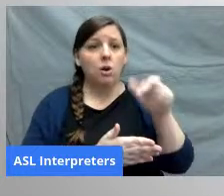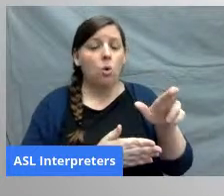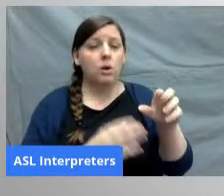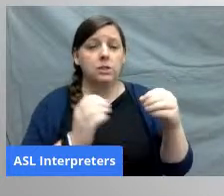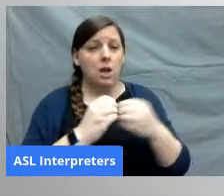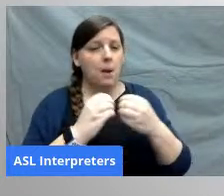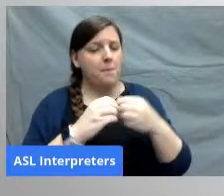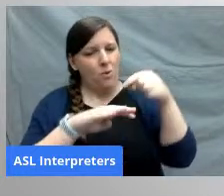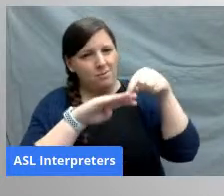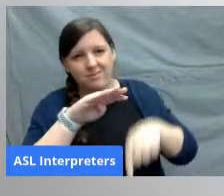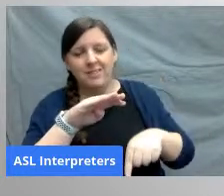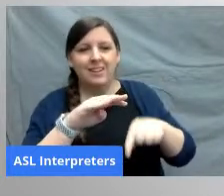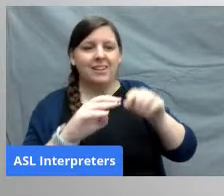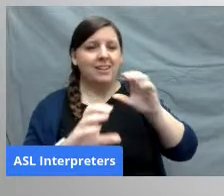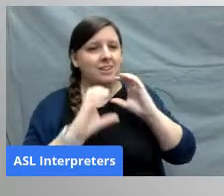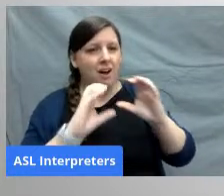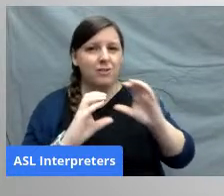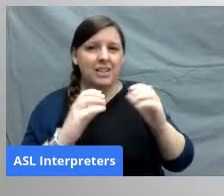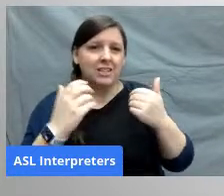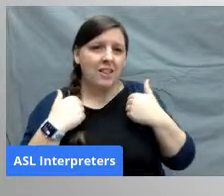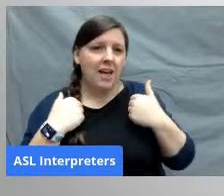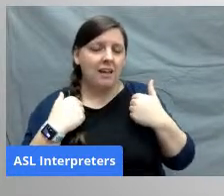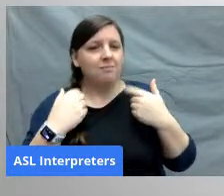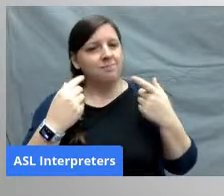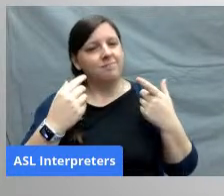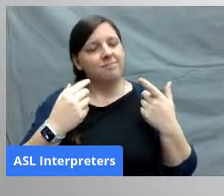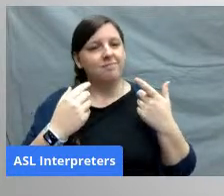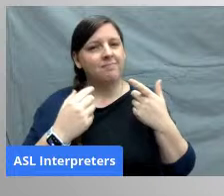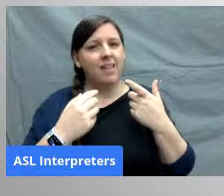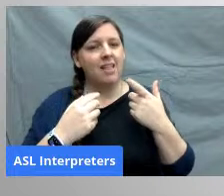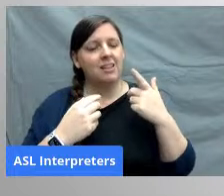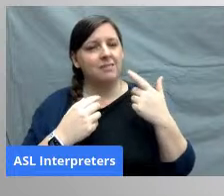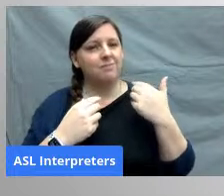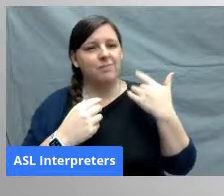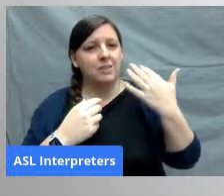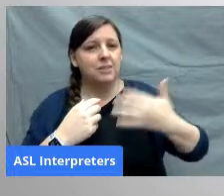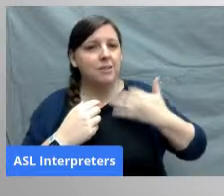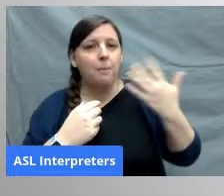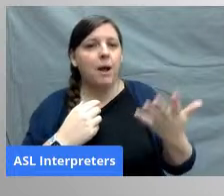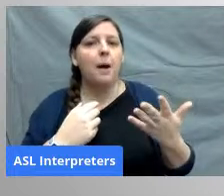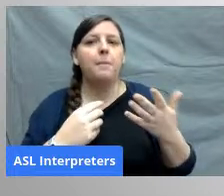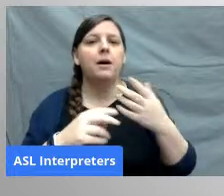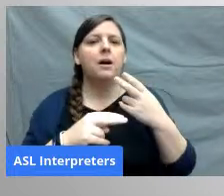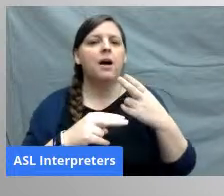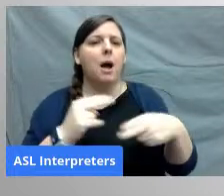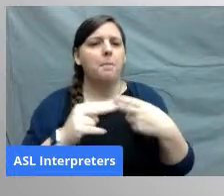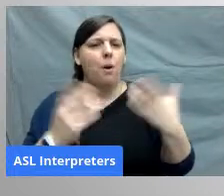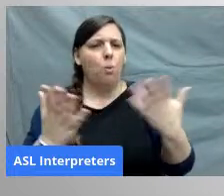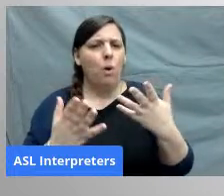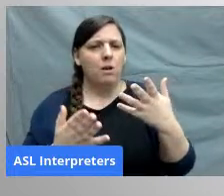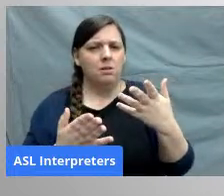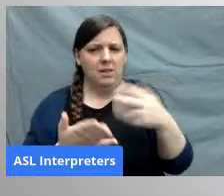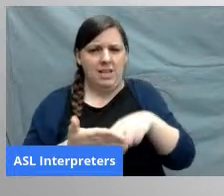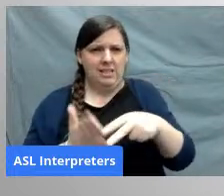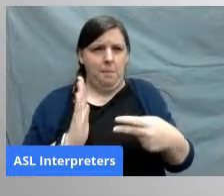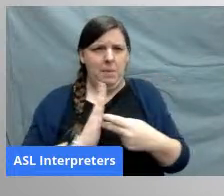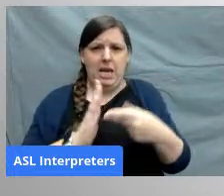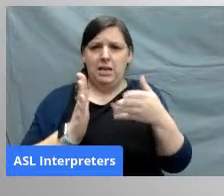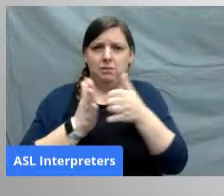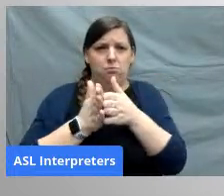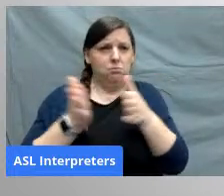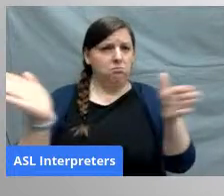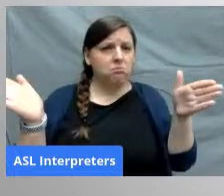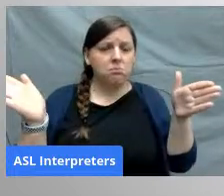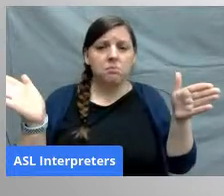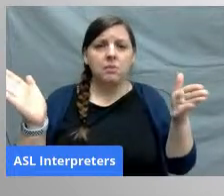at some point about what this means in the broader picture? How does that